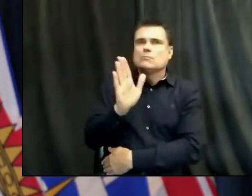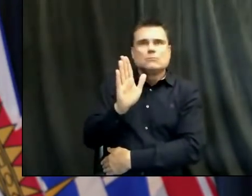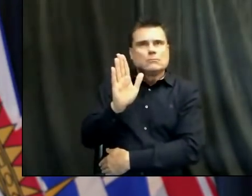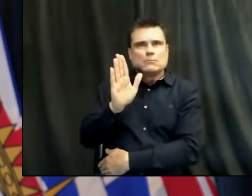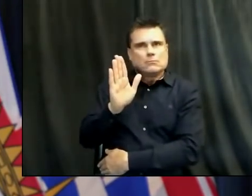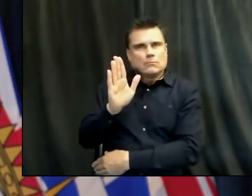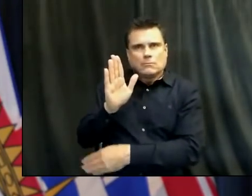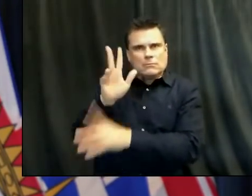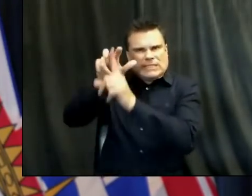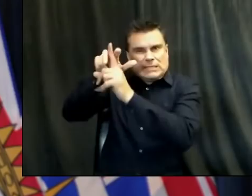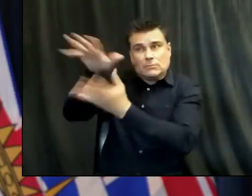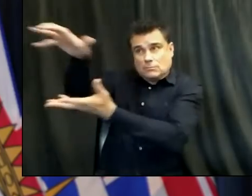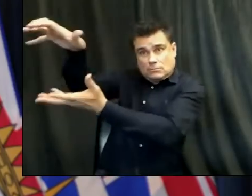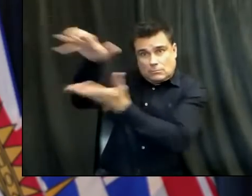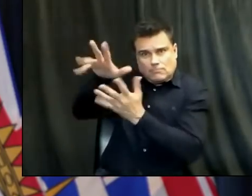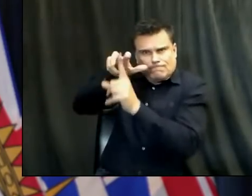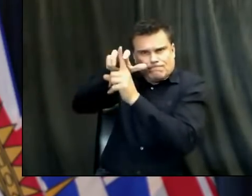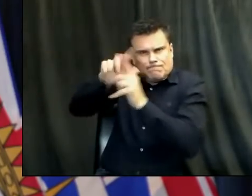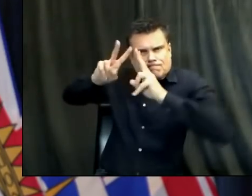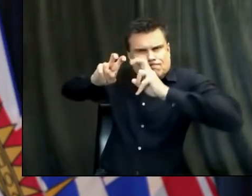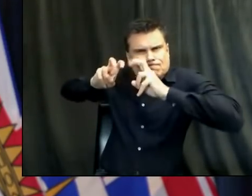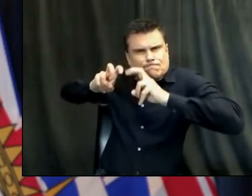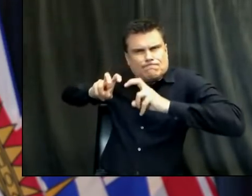data as it's presented. And